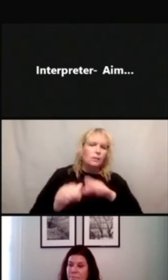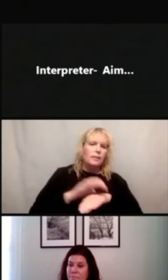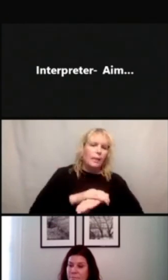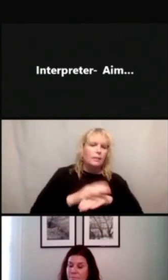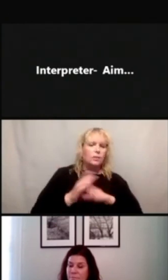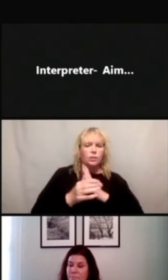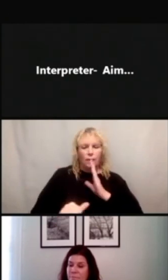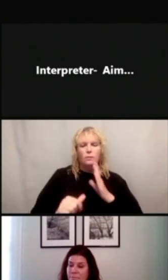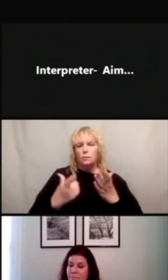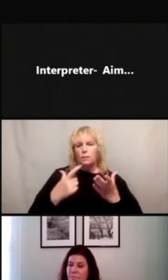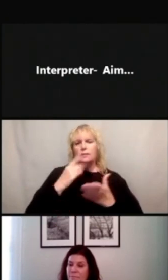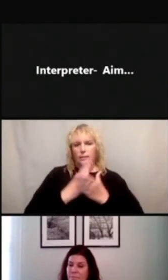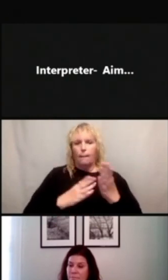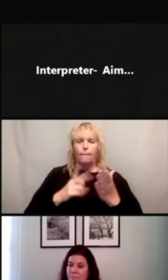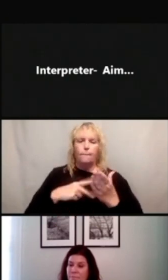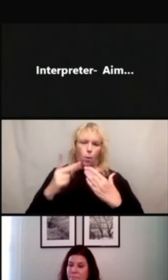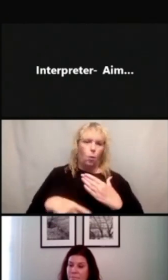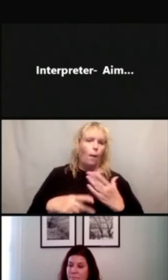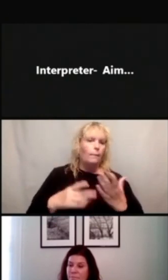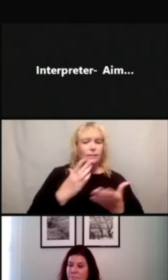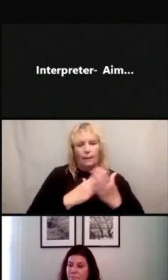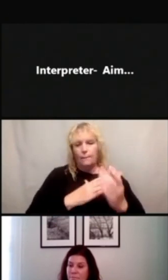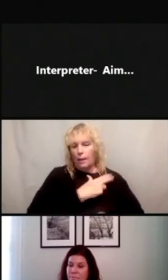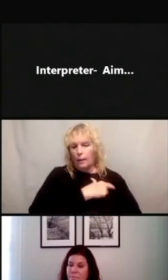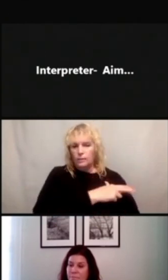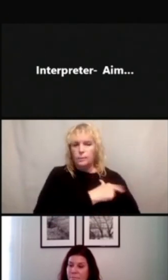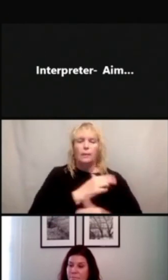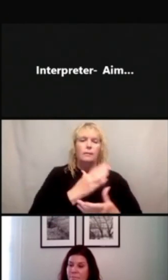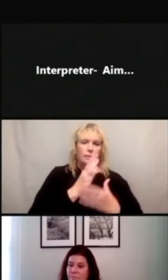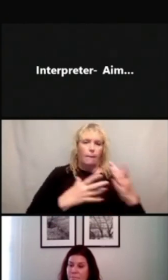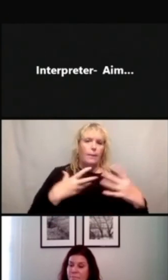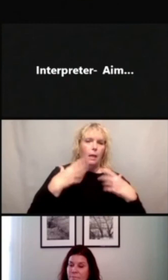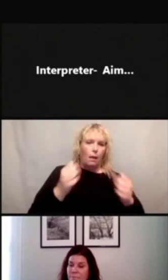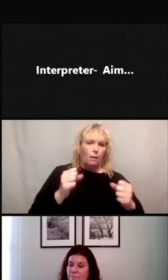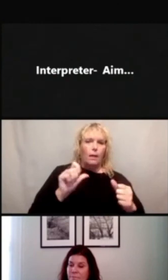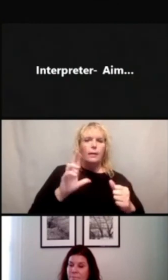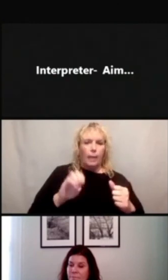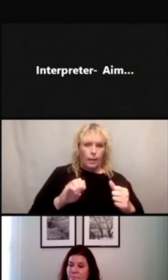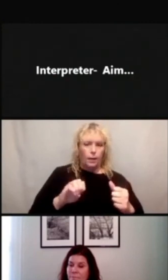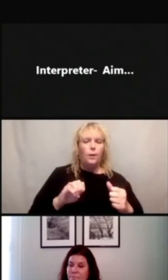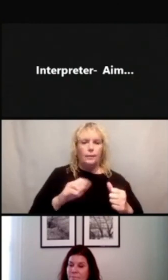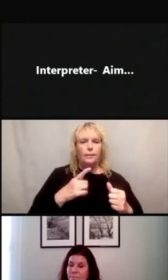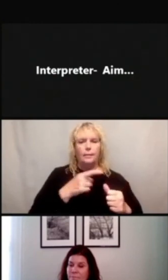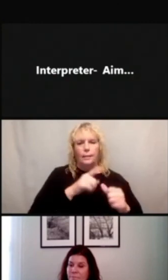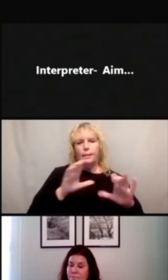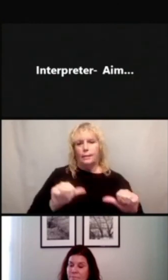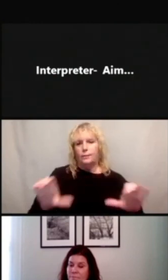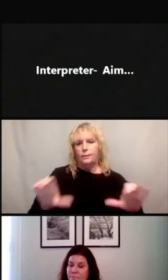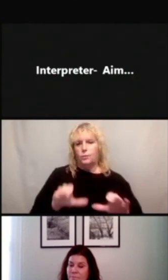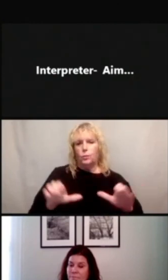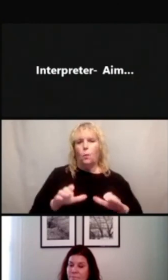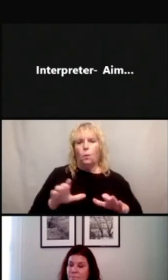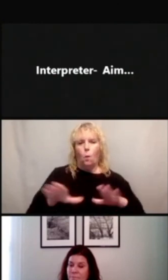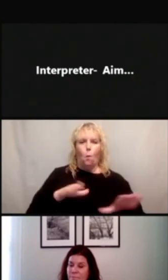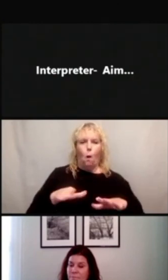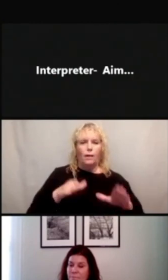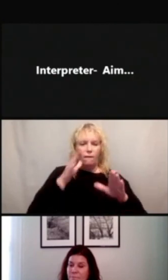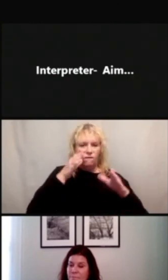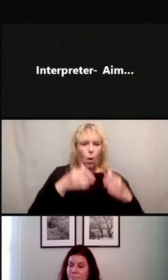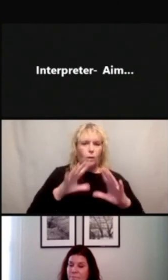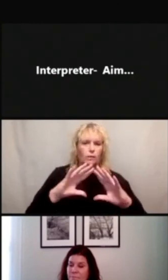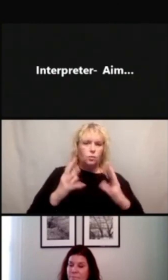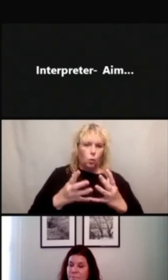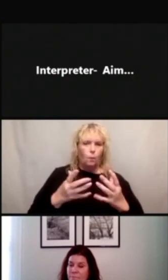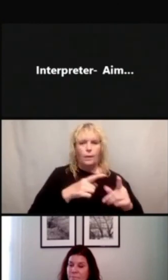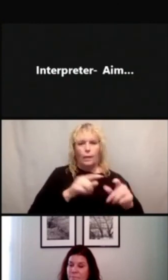some programs or some hospitals and healthcare providers have even done sort of walking focus groups where they have